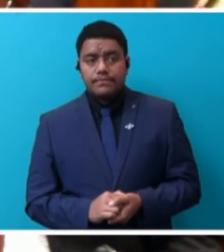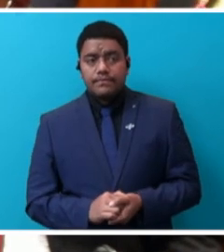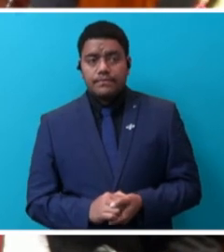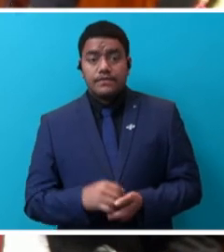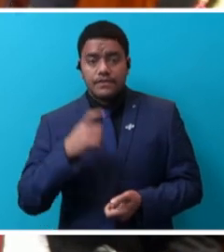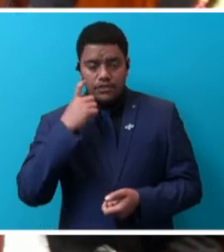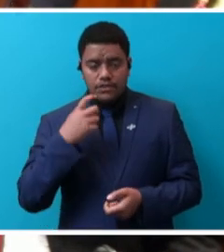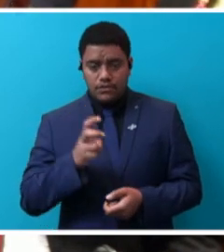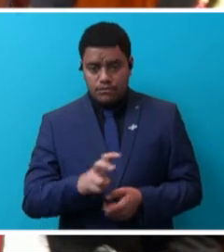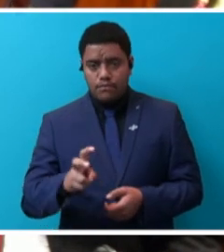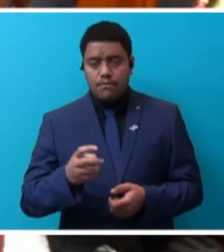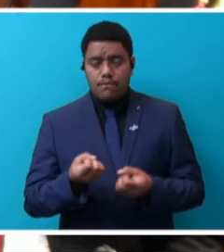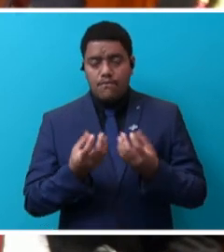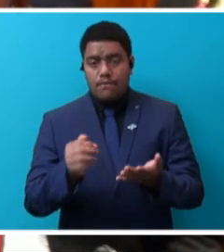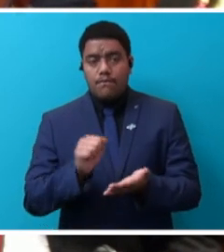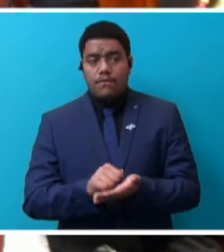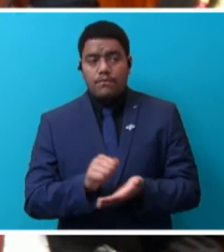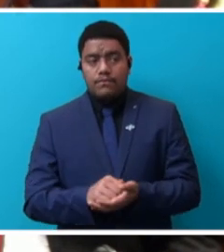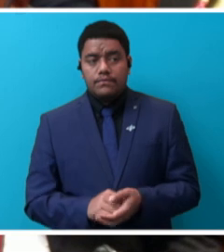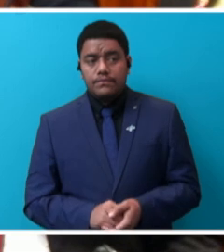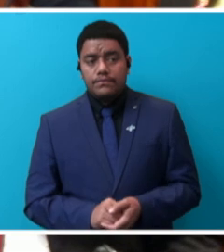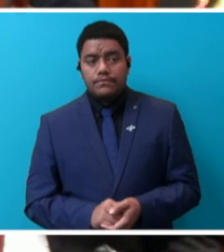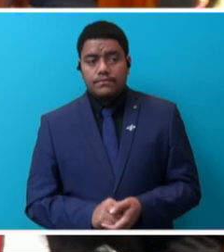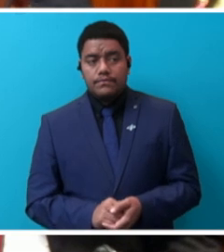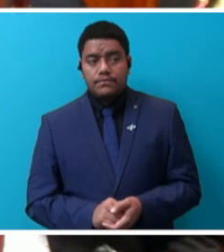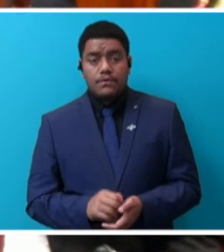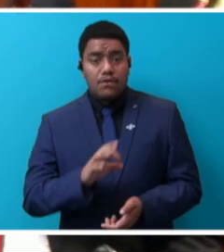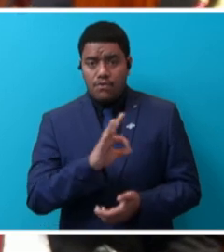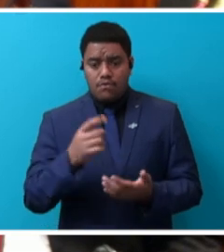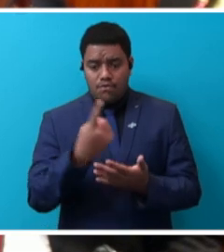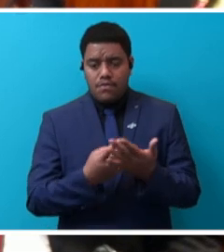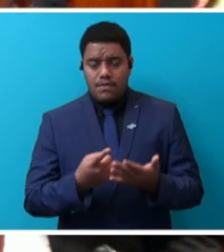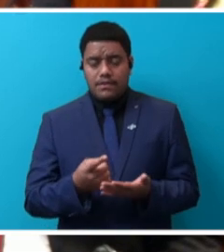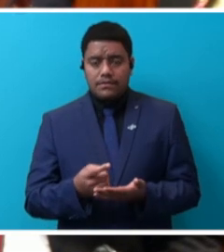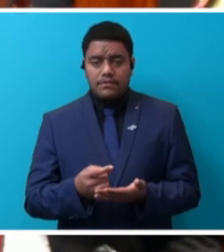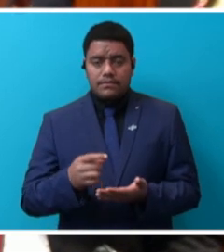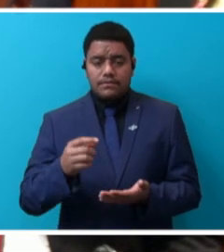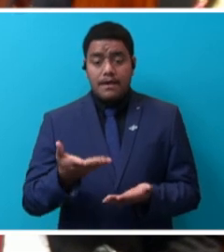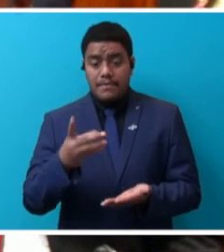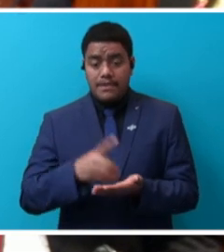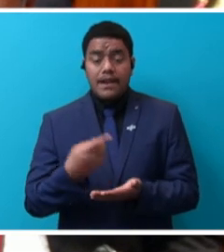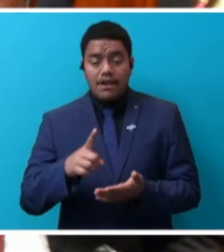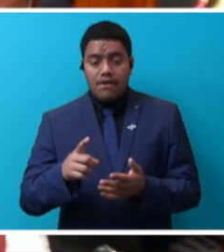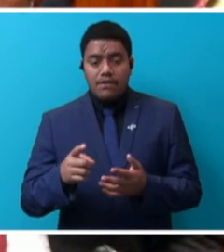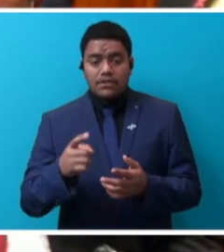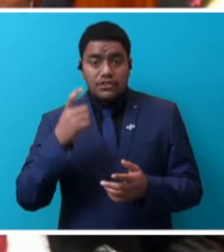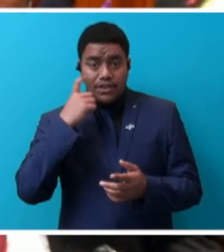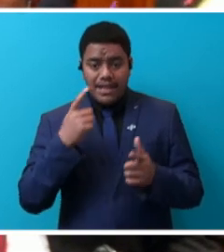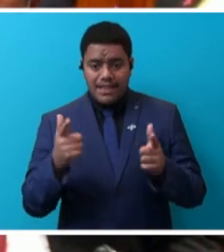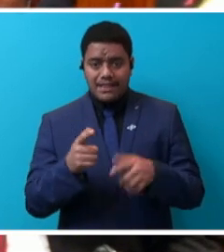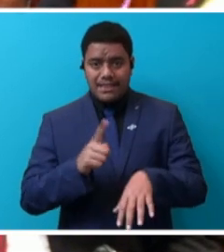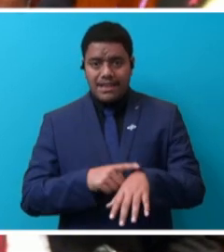transport. The aim is to not only upgrade but reduce travel time, also enhance road